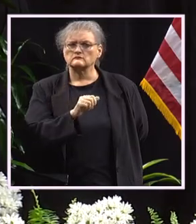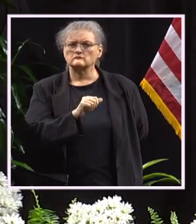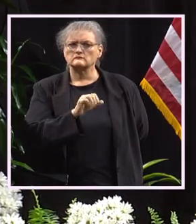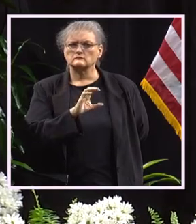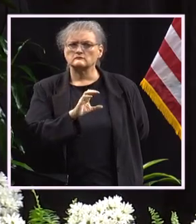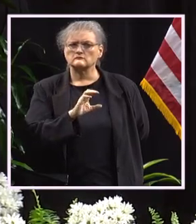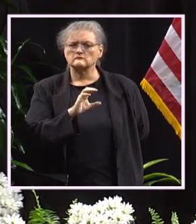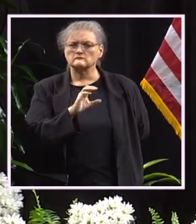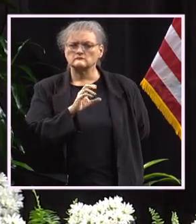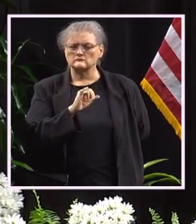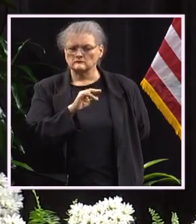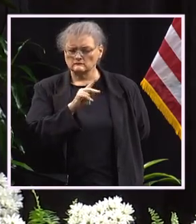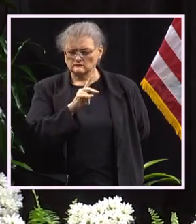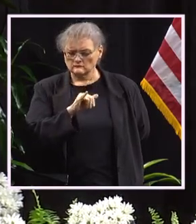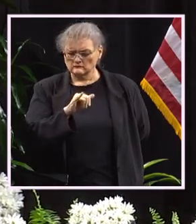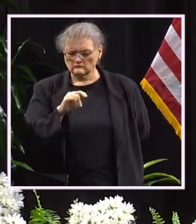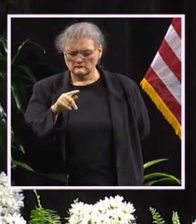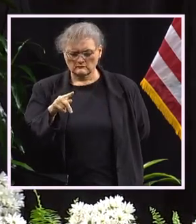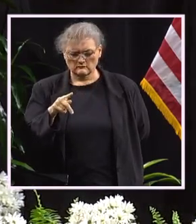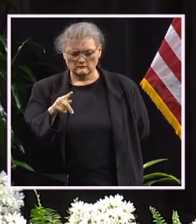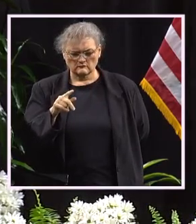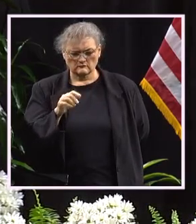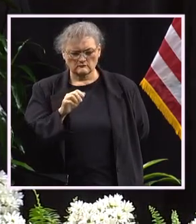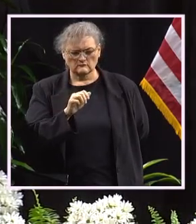K. Fitzpatrick, summa cum laude,